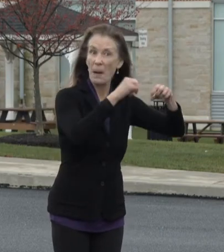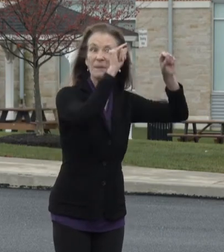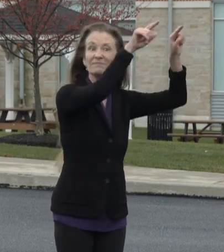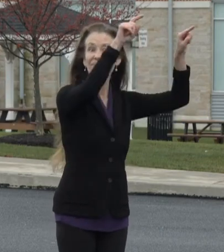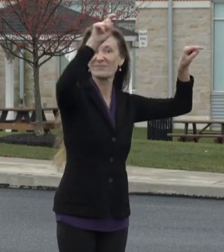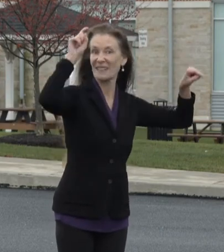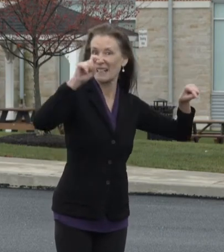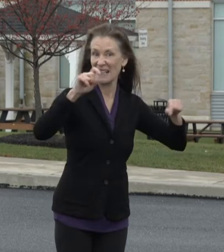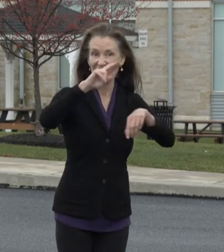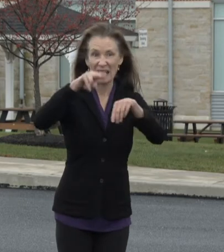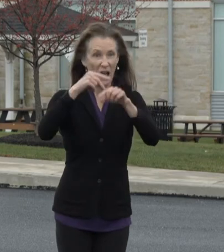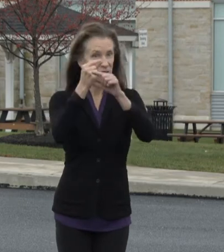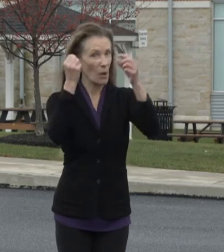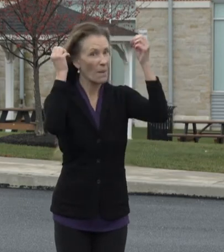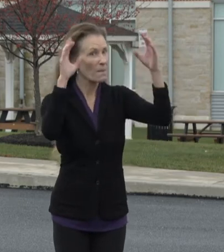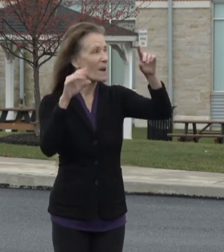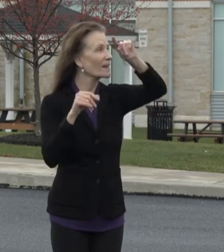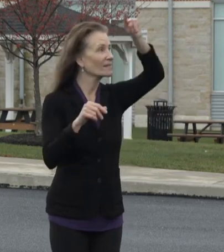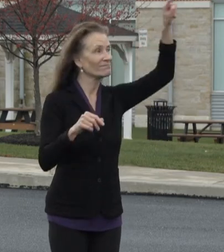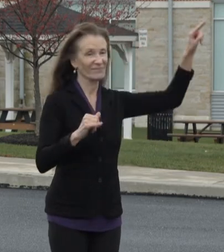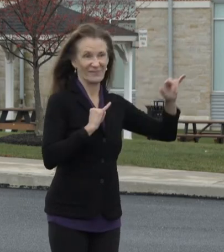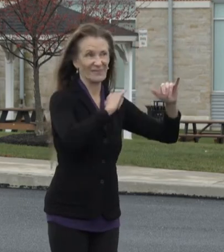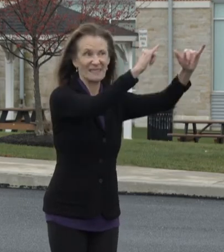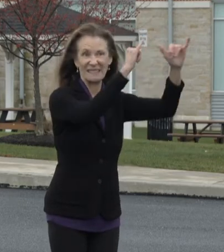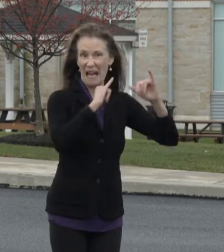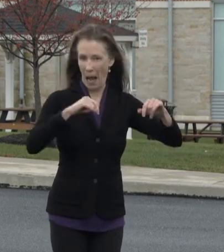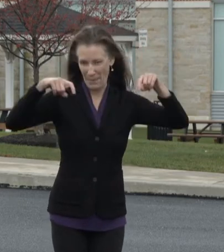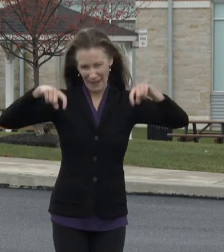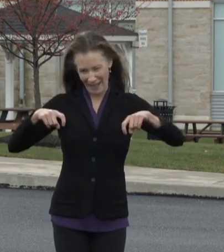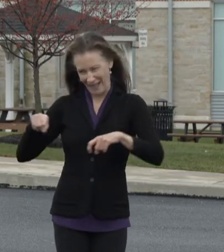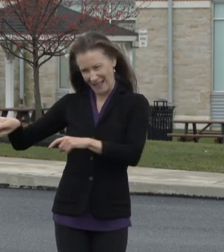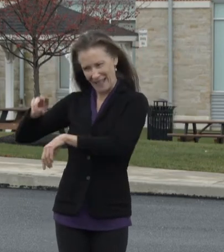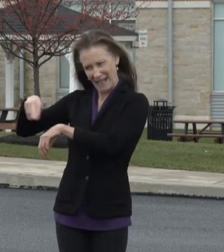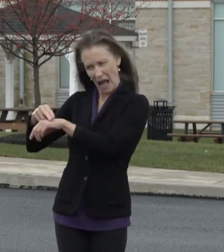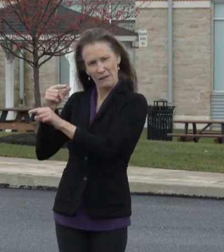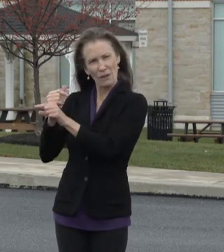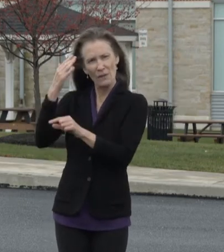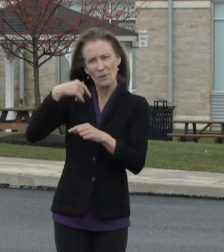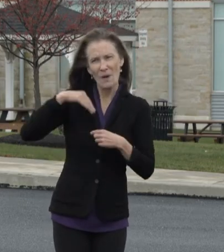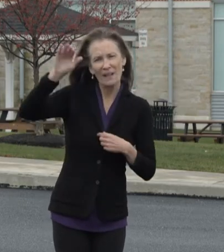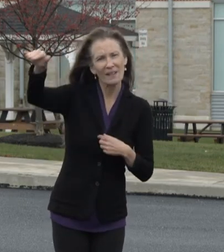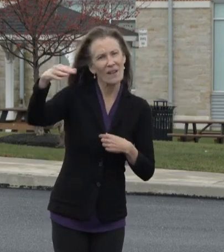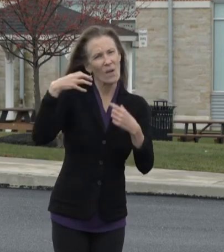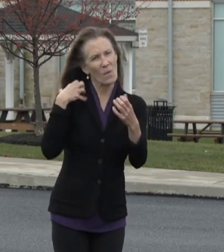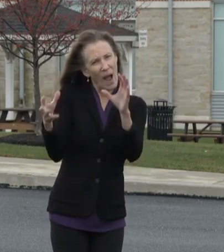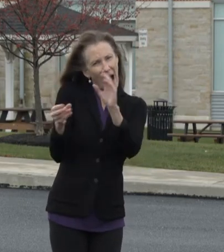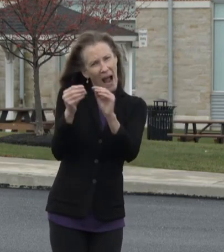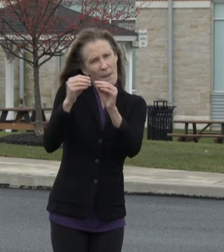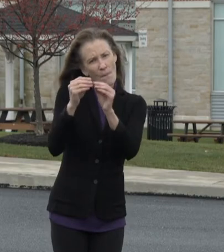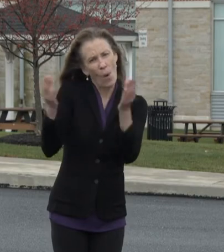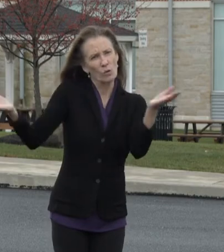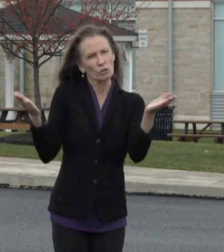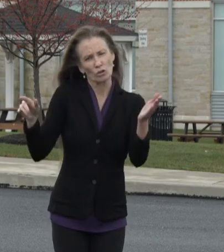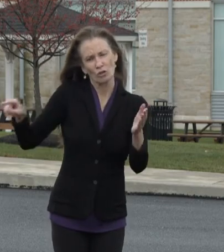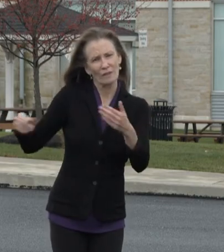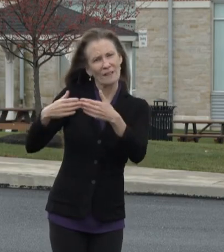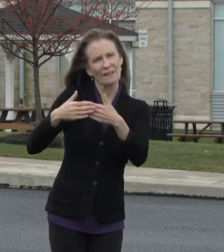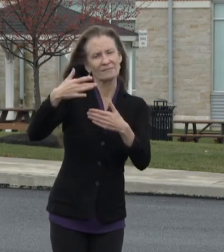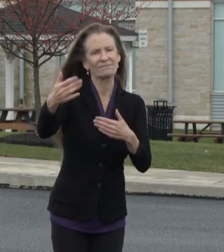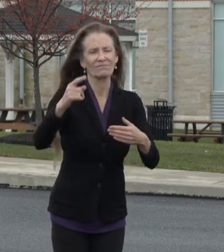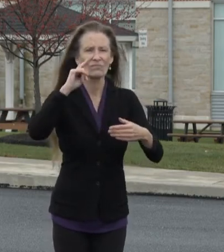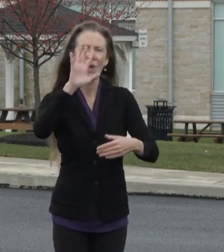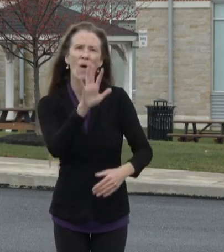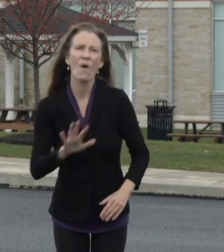very similar missions to what we talked to here to varying degrees. So it really impacts the entire nation.